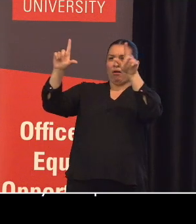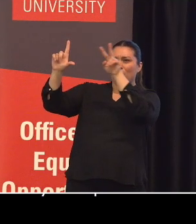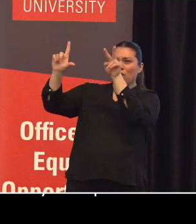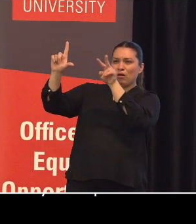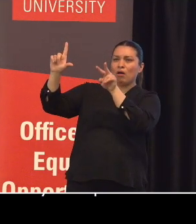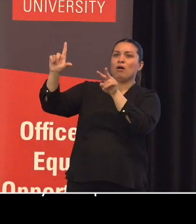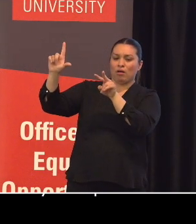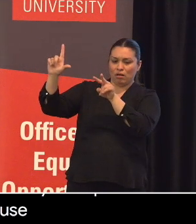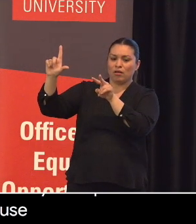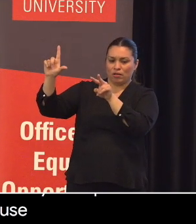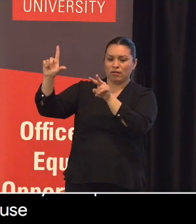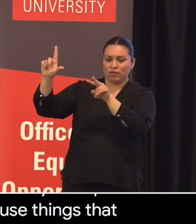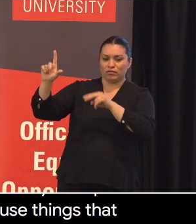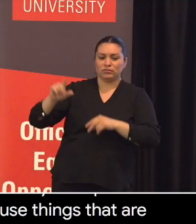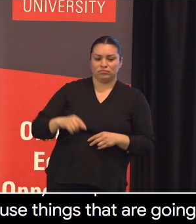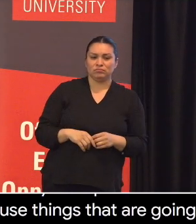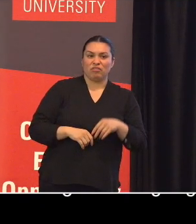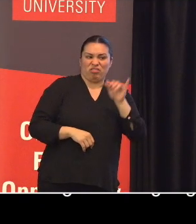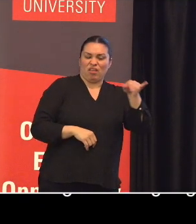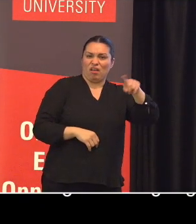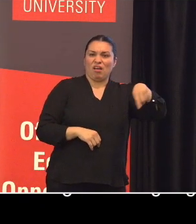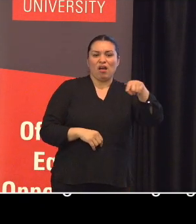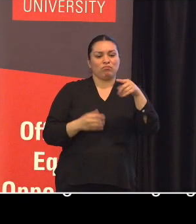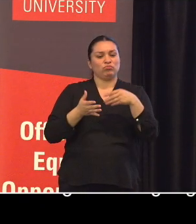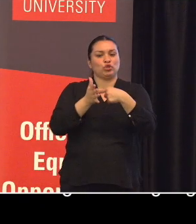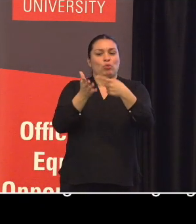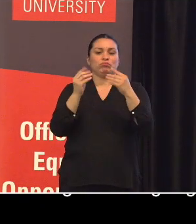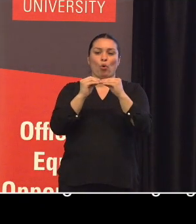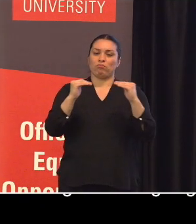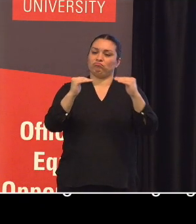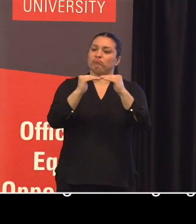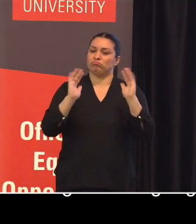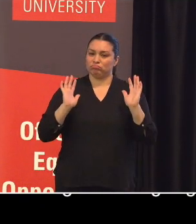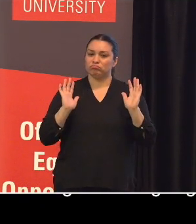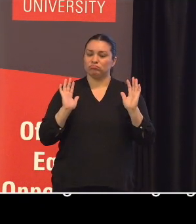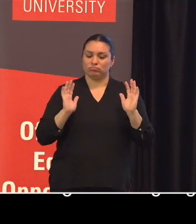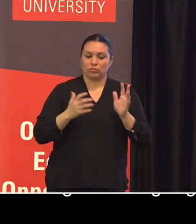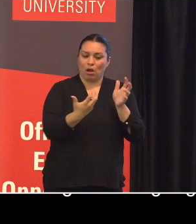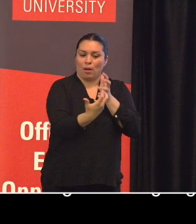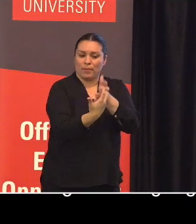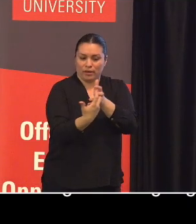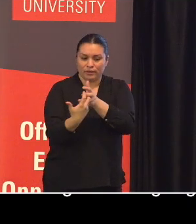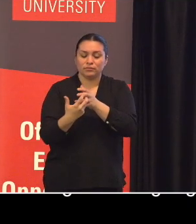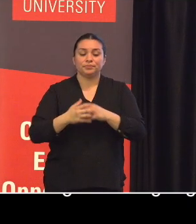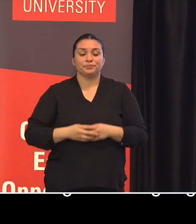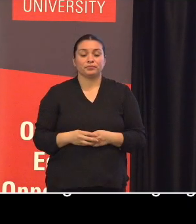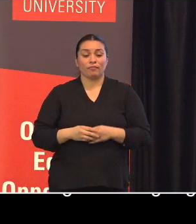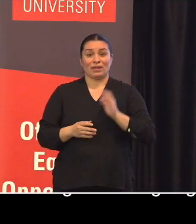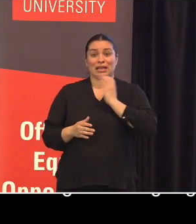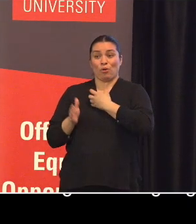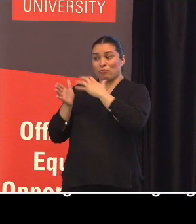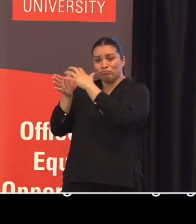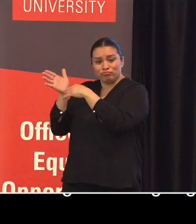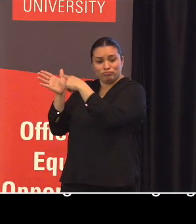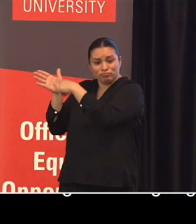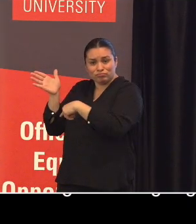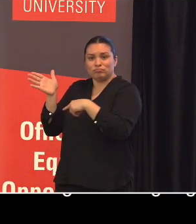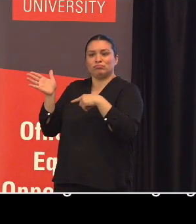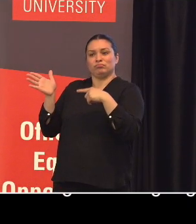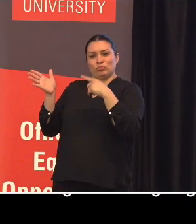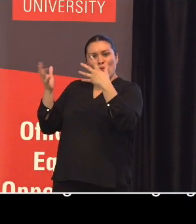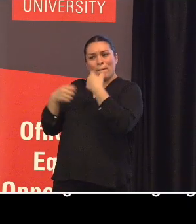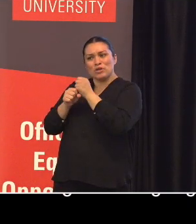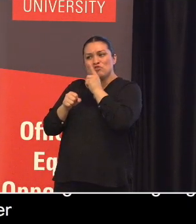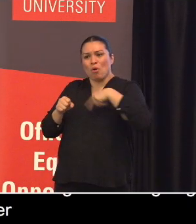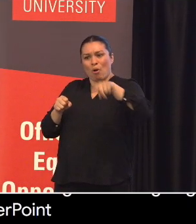We want to use things that are going to make our text more readable and more accessible. Are there built-in accessibility checkers in Word